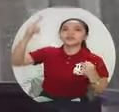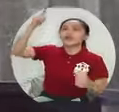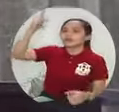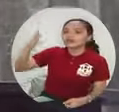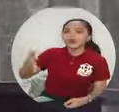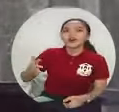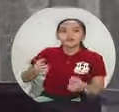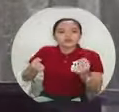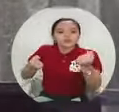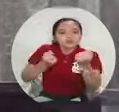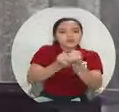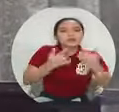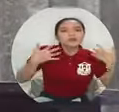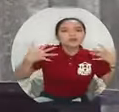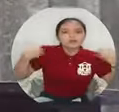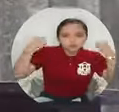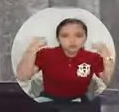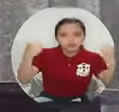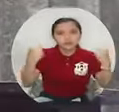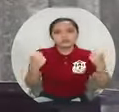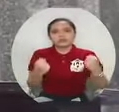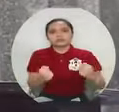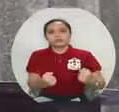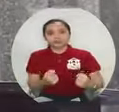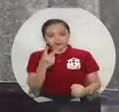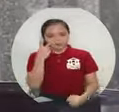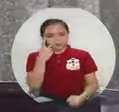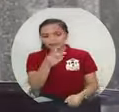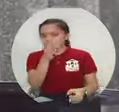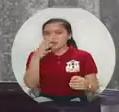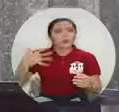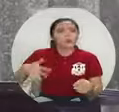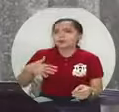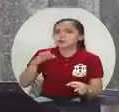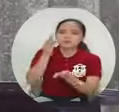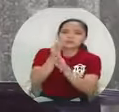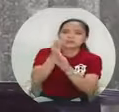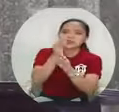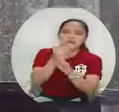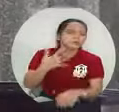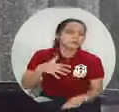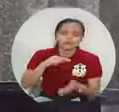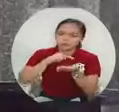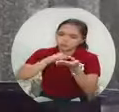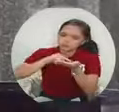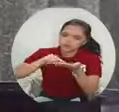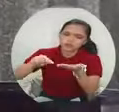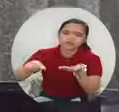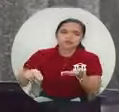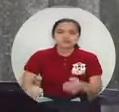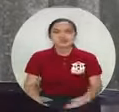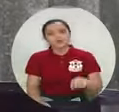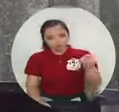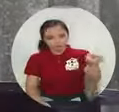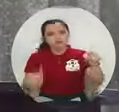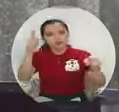things that are just product of some people's commitment.